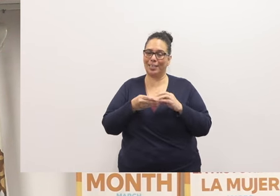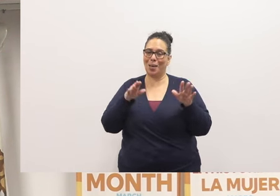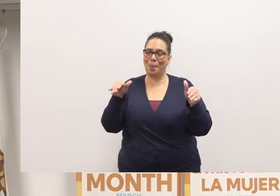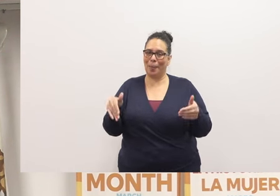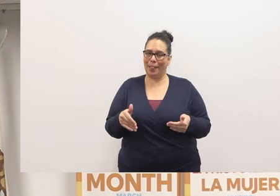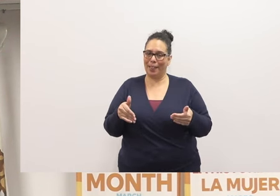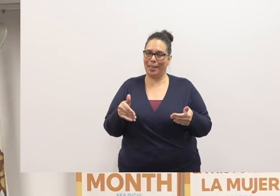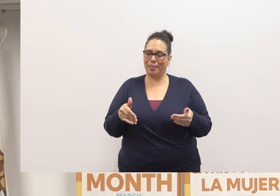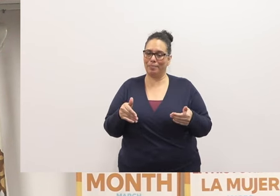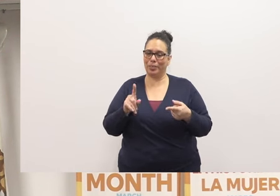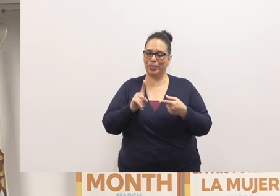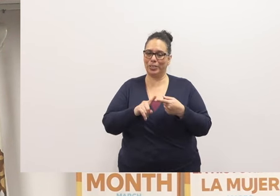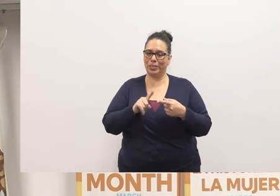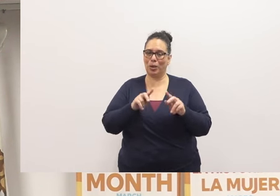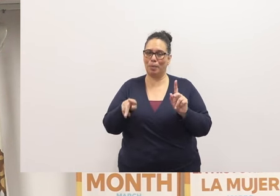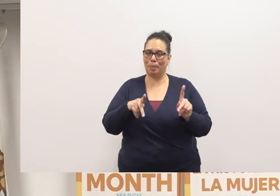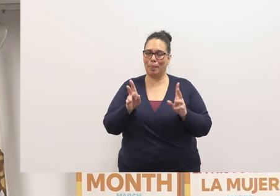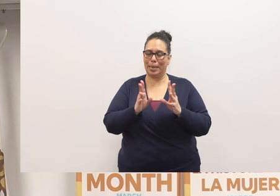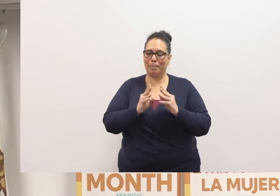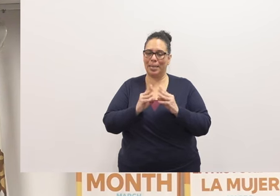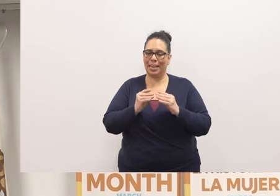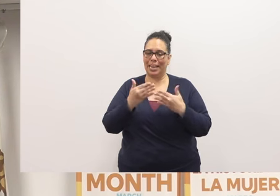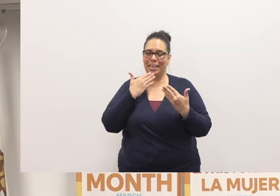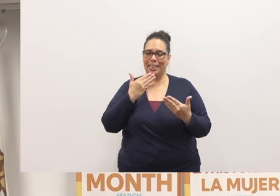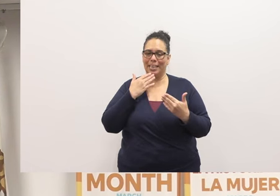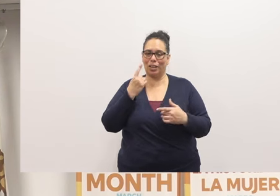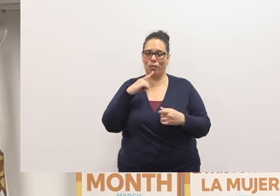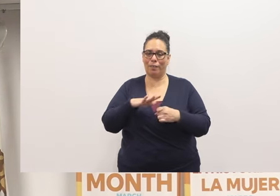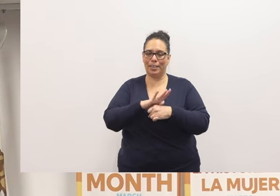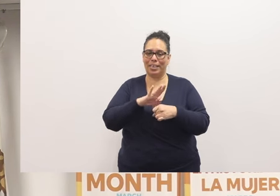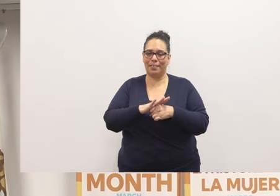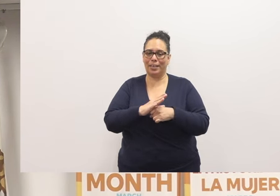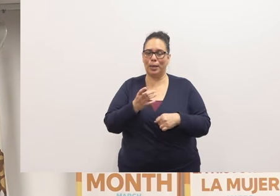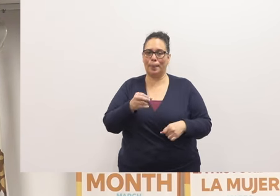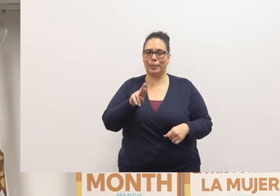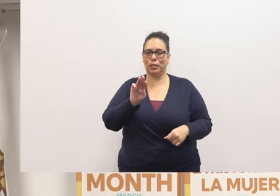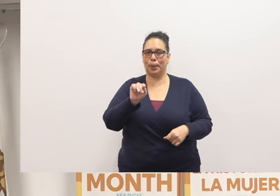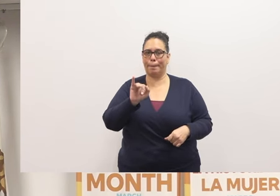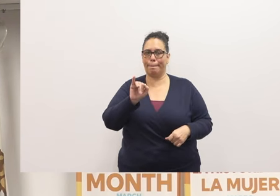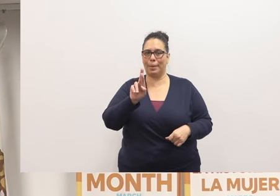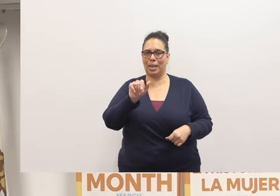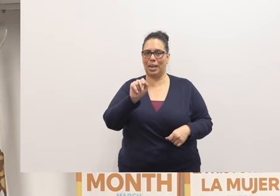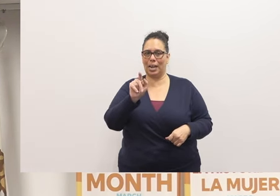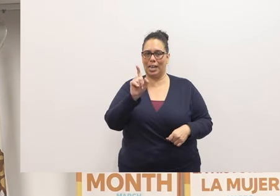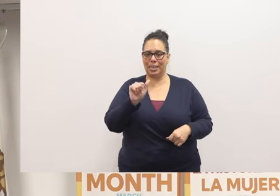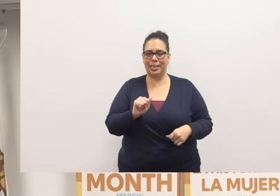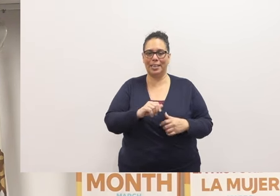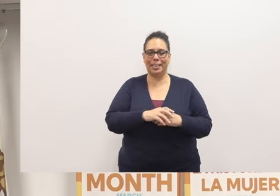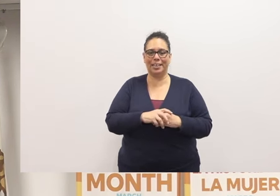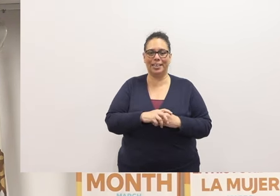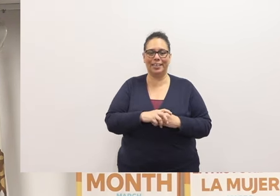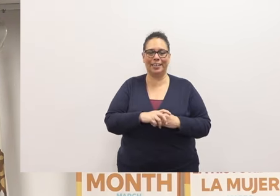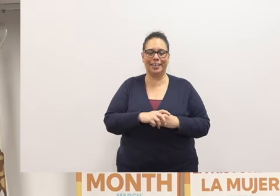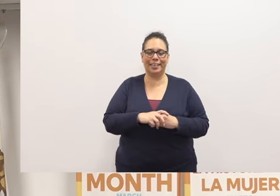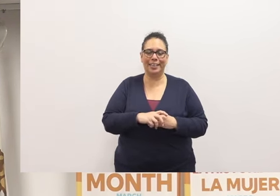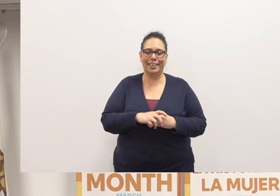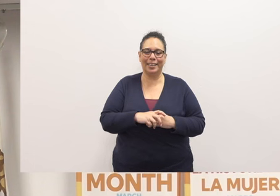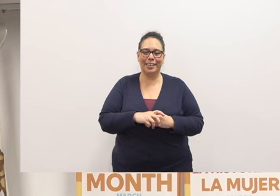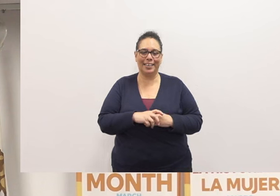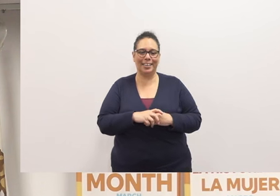welcome to our public meeting, and thank you for filling in for Mr. Miranda. Thank you. Thank you for having me. Thank